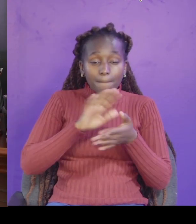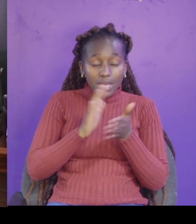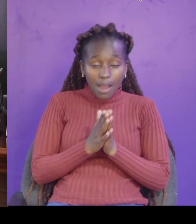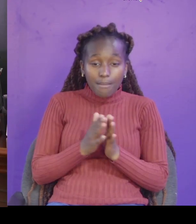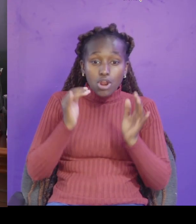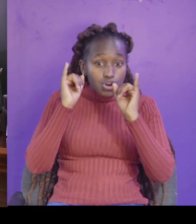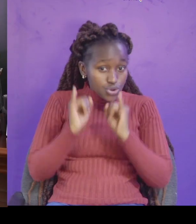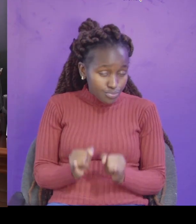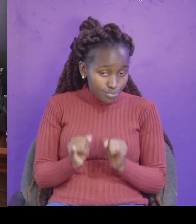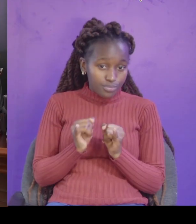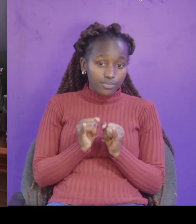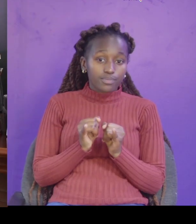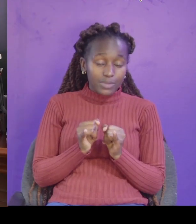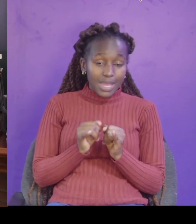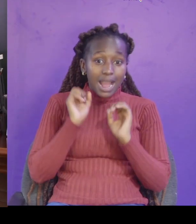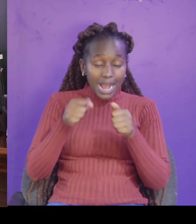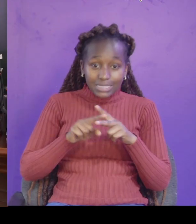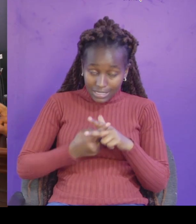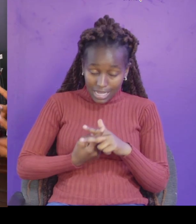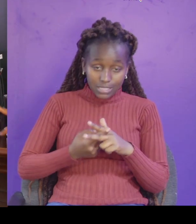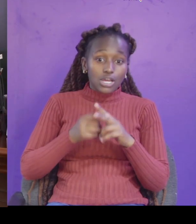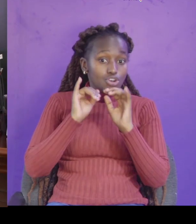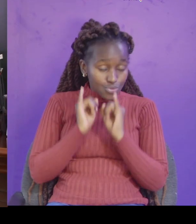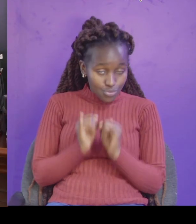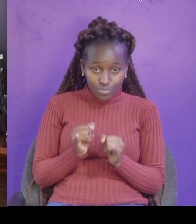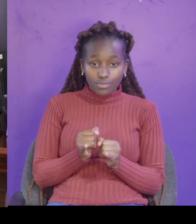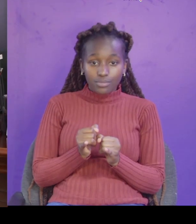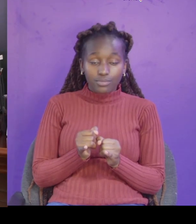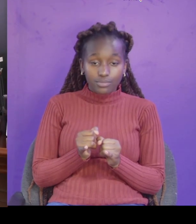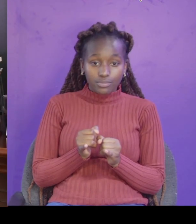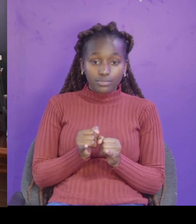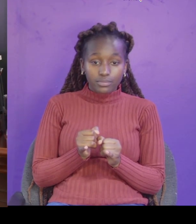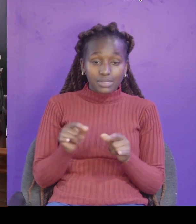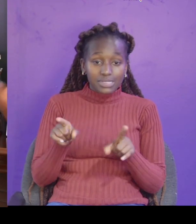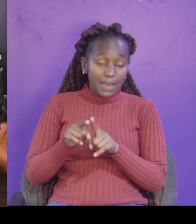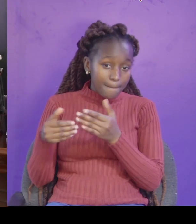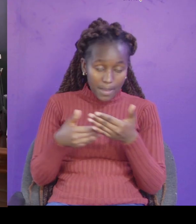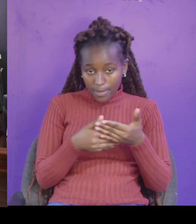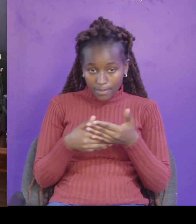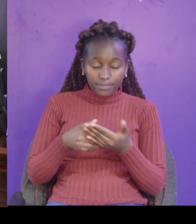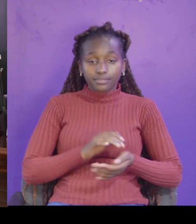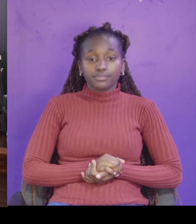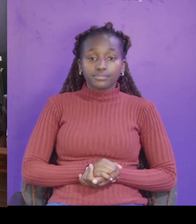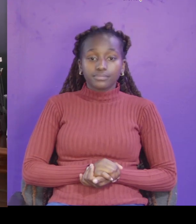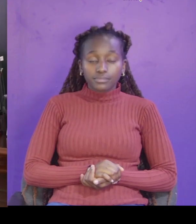start afresh like a baby's who have been born the first day to the world. Yeah.